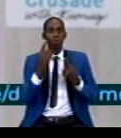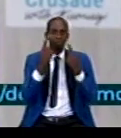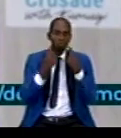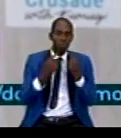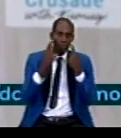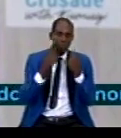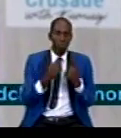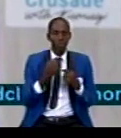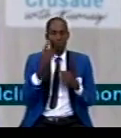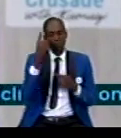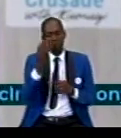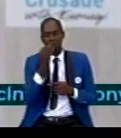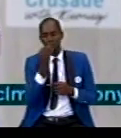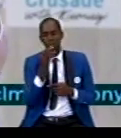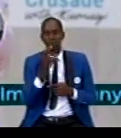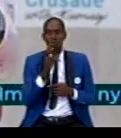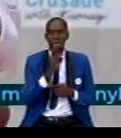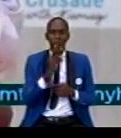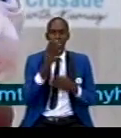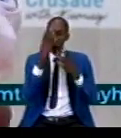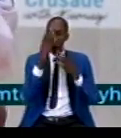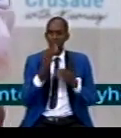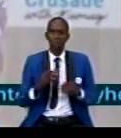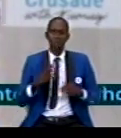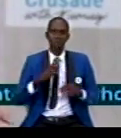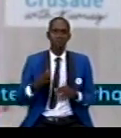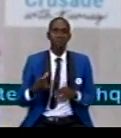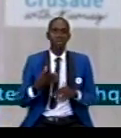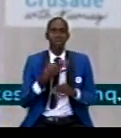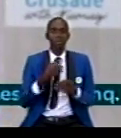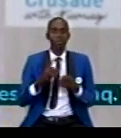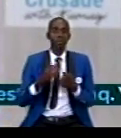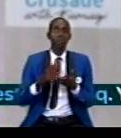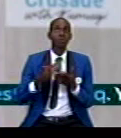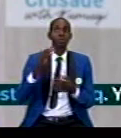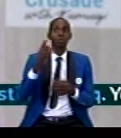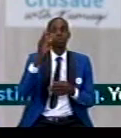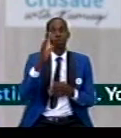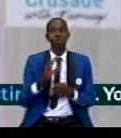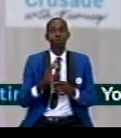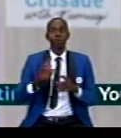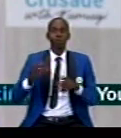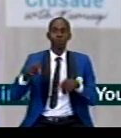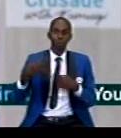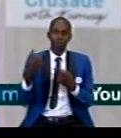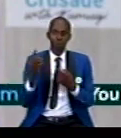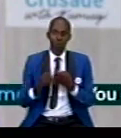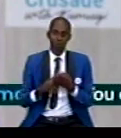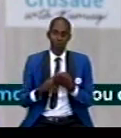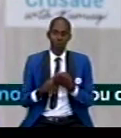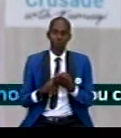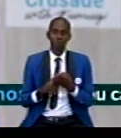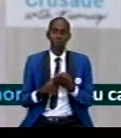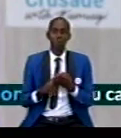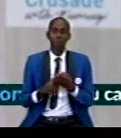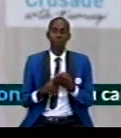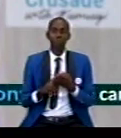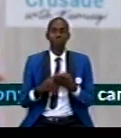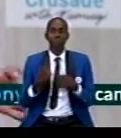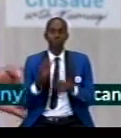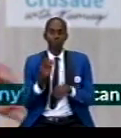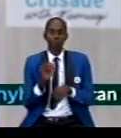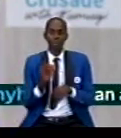of God, we went to school today. So I checked on her because she was not in class with me. So they said she only stood